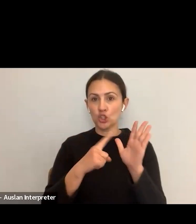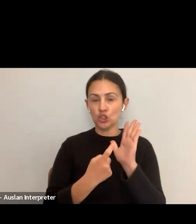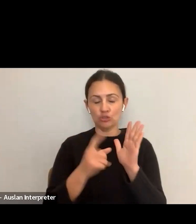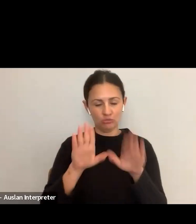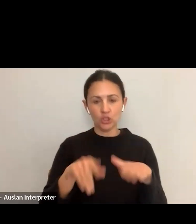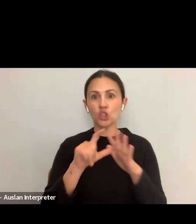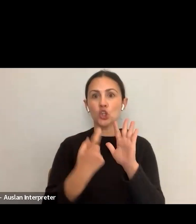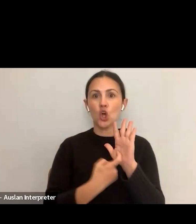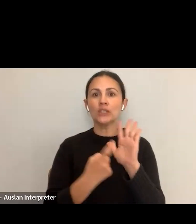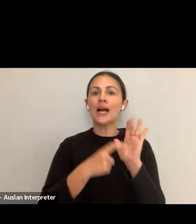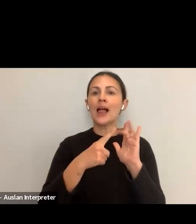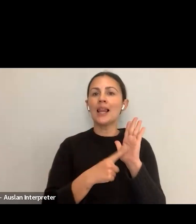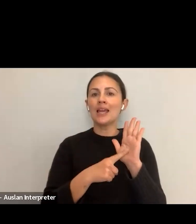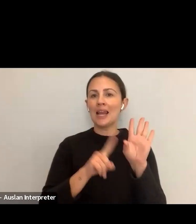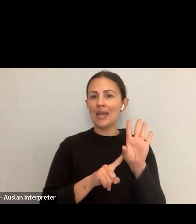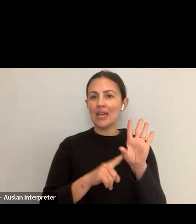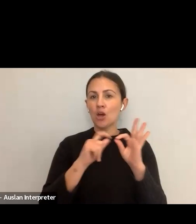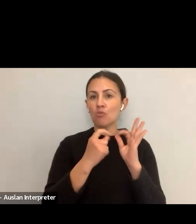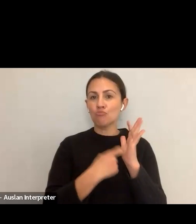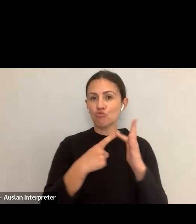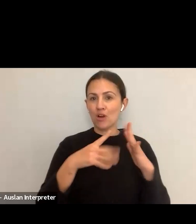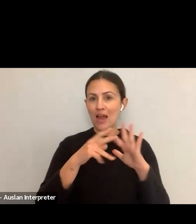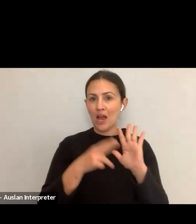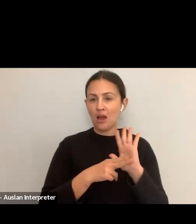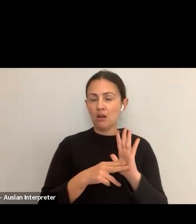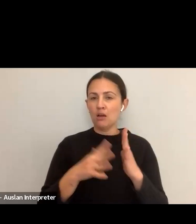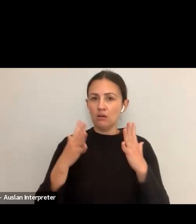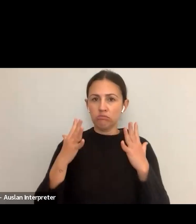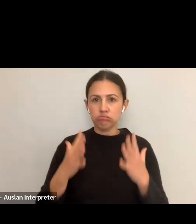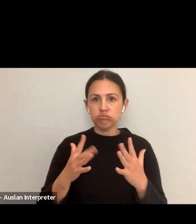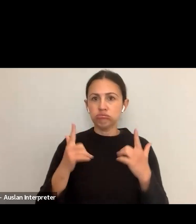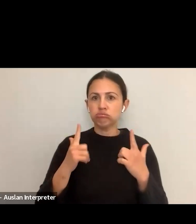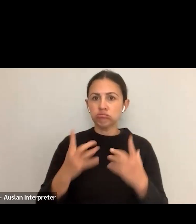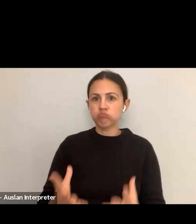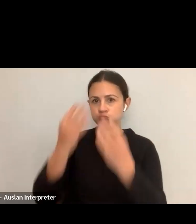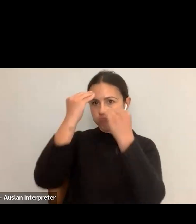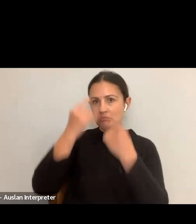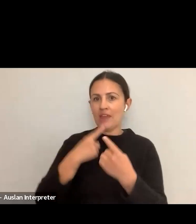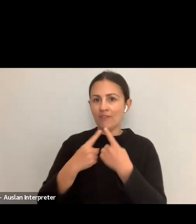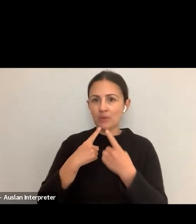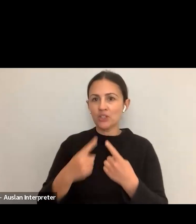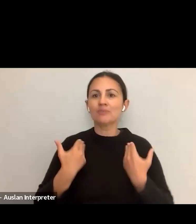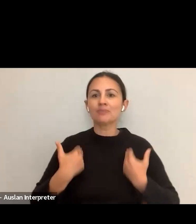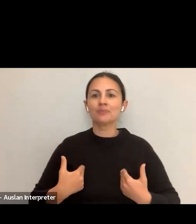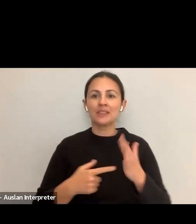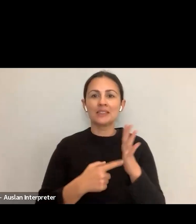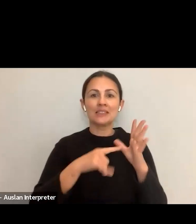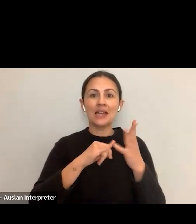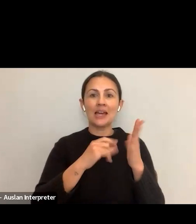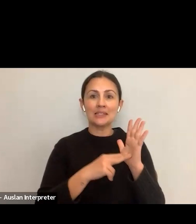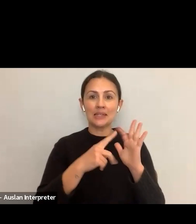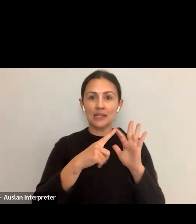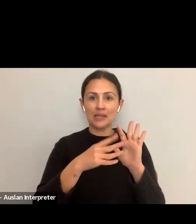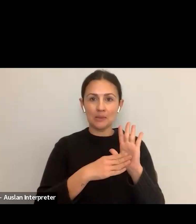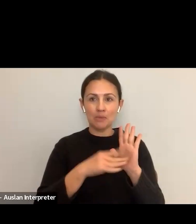comments. There was so much to unpack in that and so much valuable knowledge. My name is Tasneem Chopra. I'm